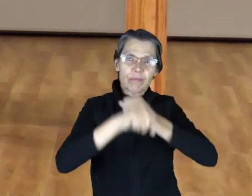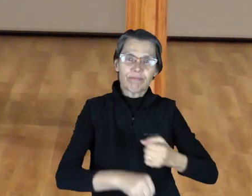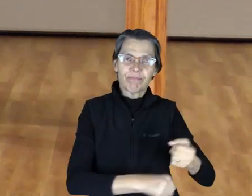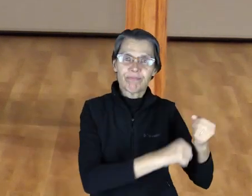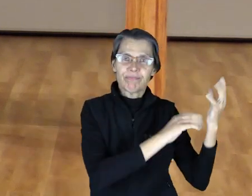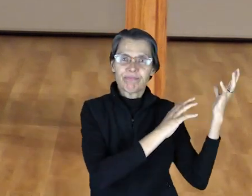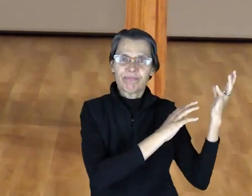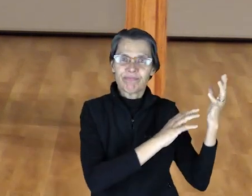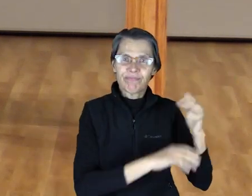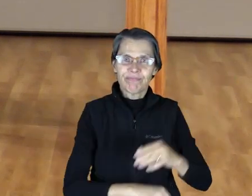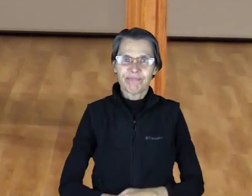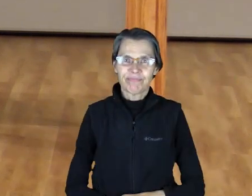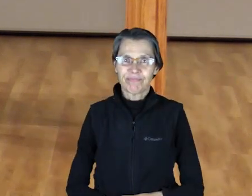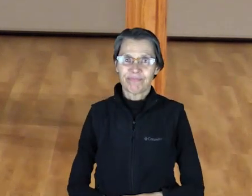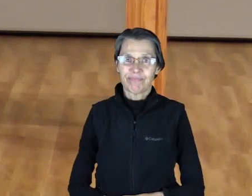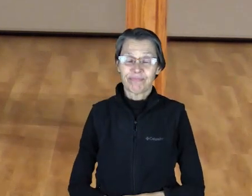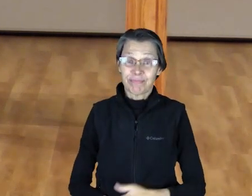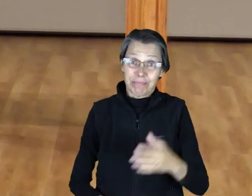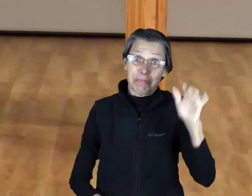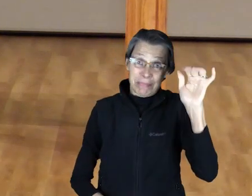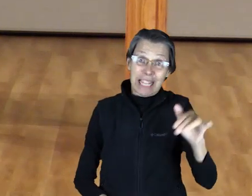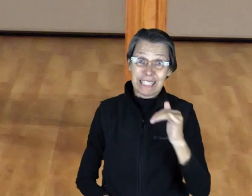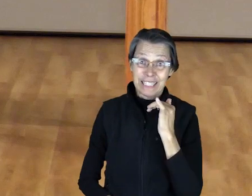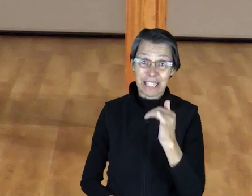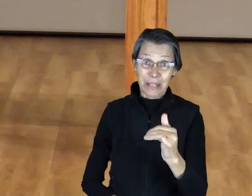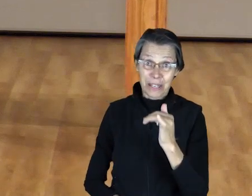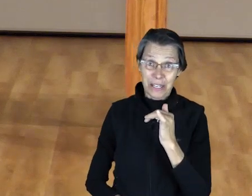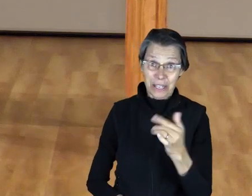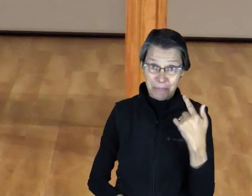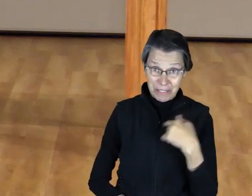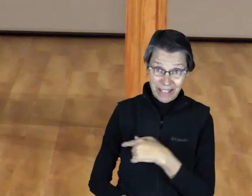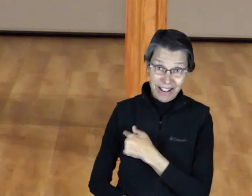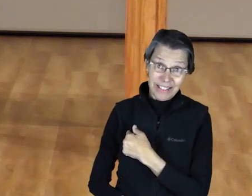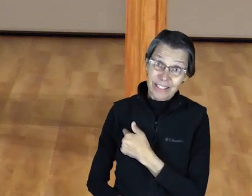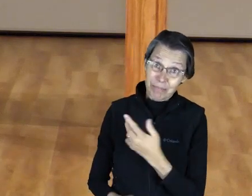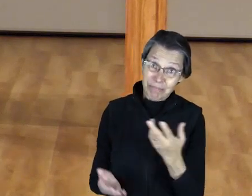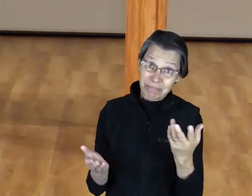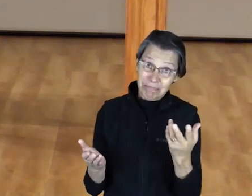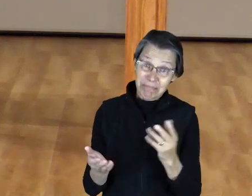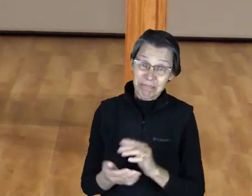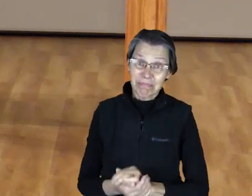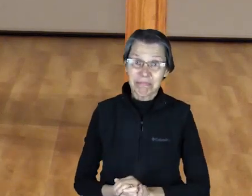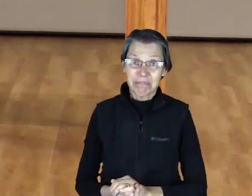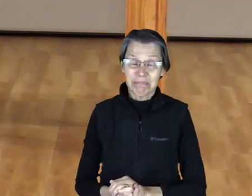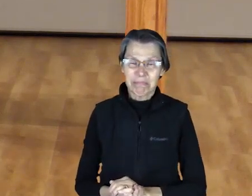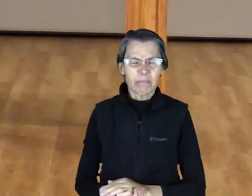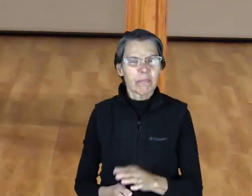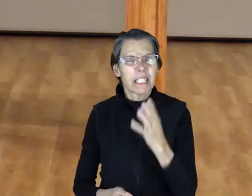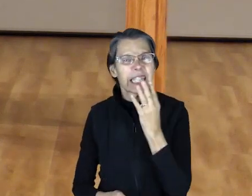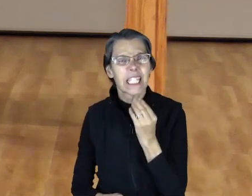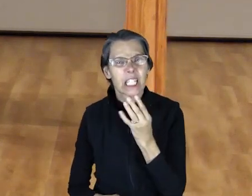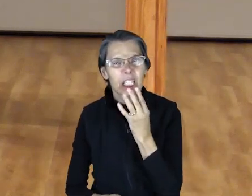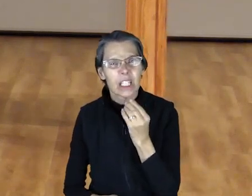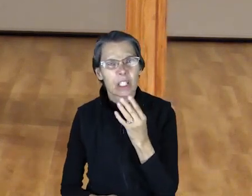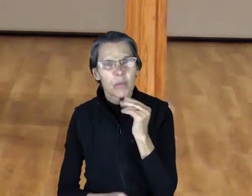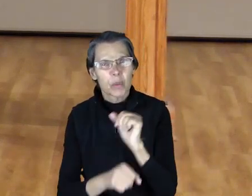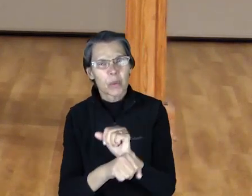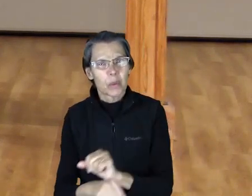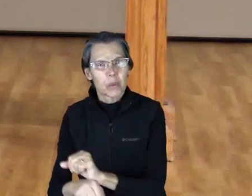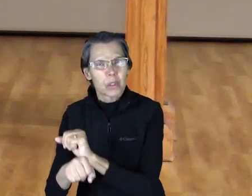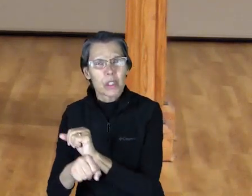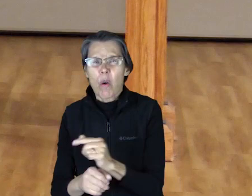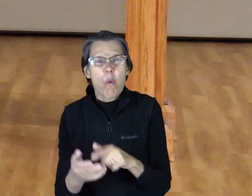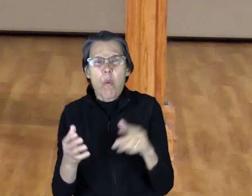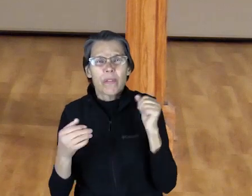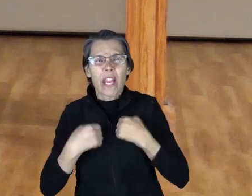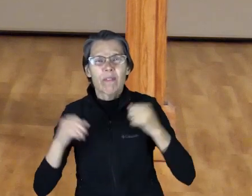That one cuts a little closer to home, perhaps, for some of us. And what did the Hebrew slaves have to let go? I